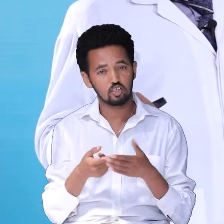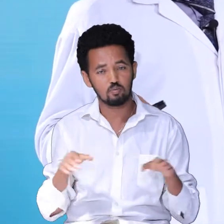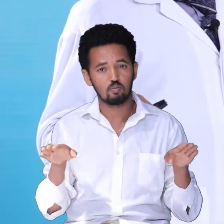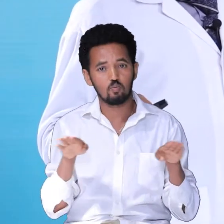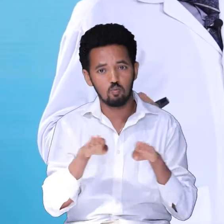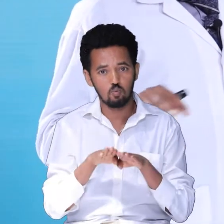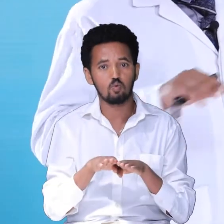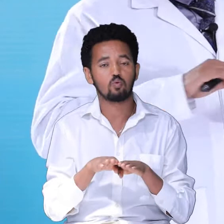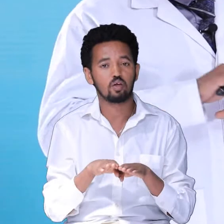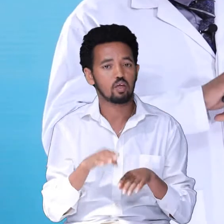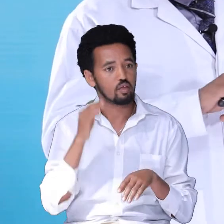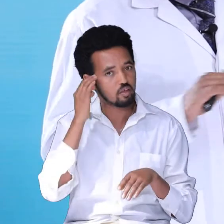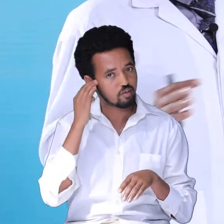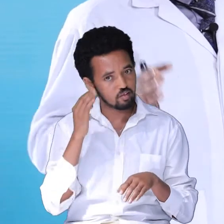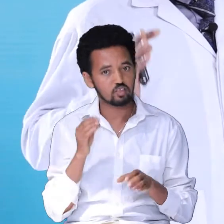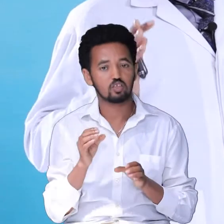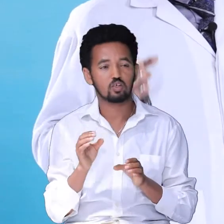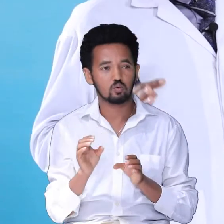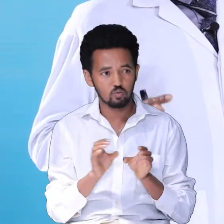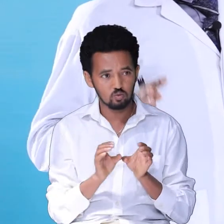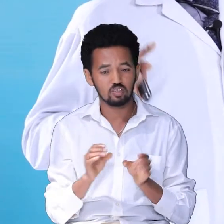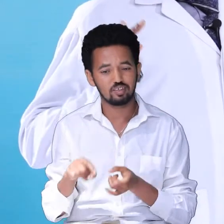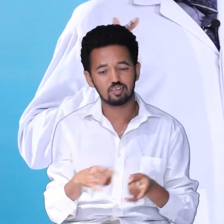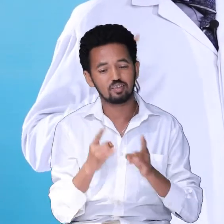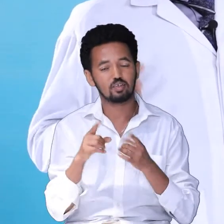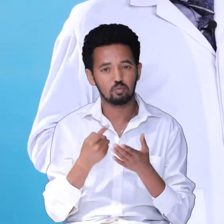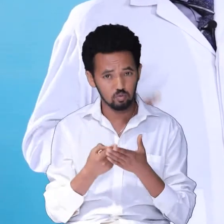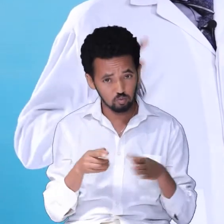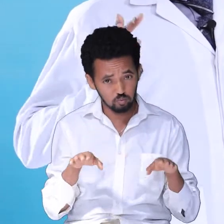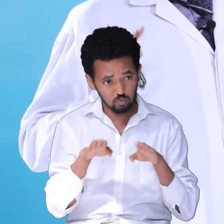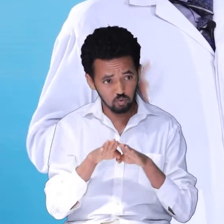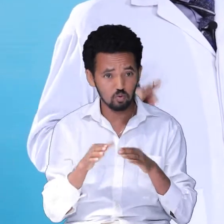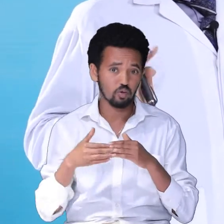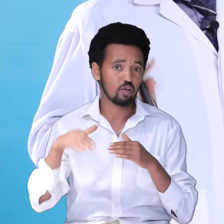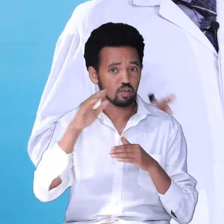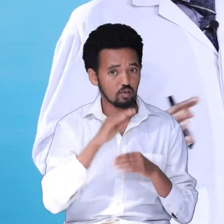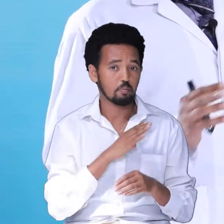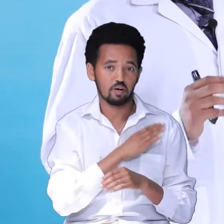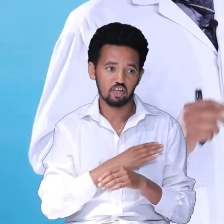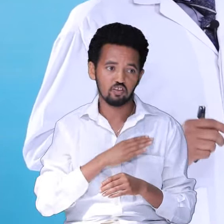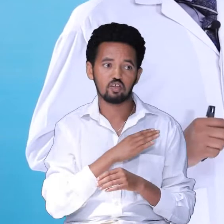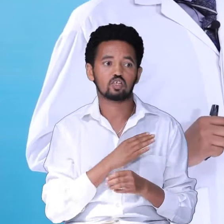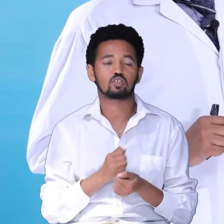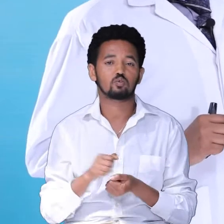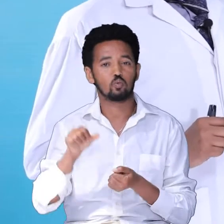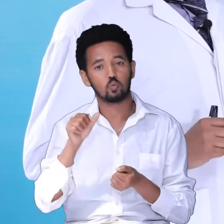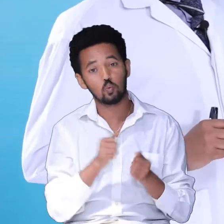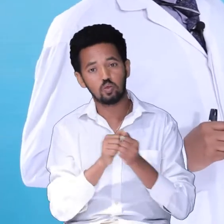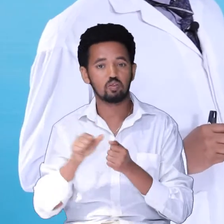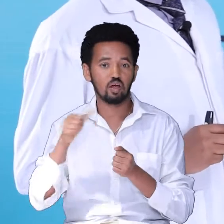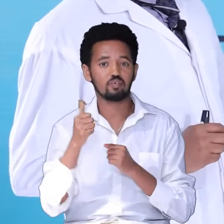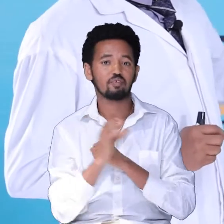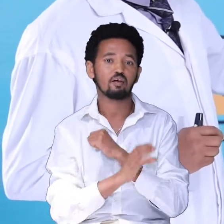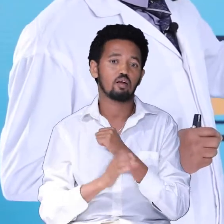blockade. The continental system made aim to blockade the British trade with other